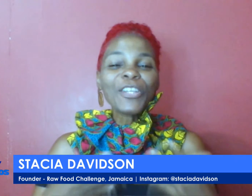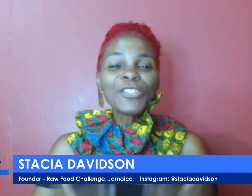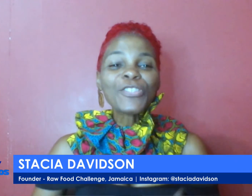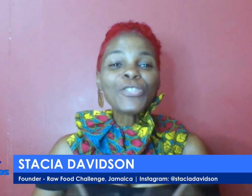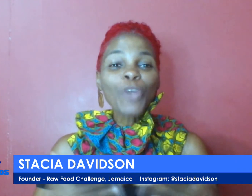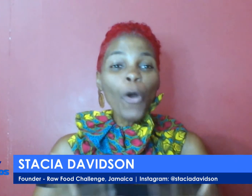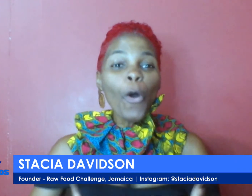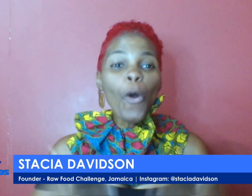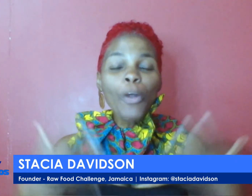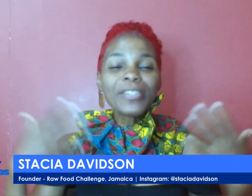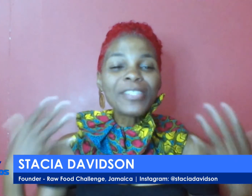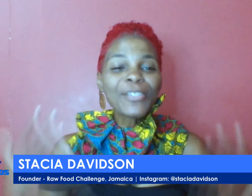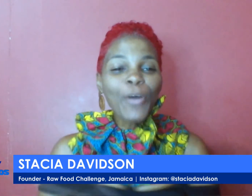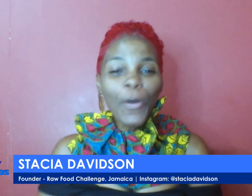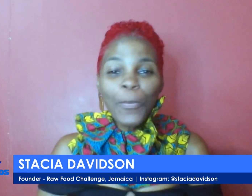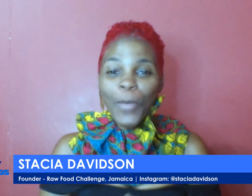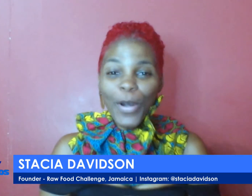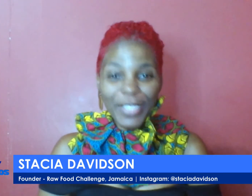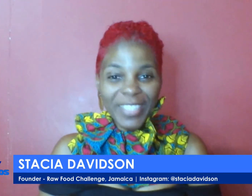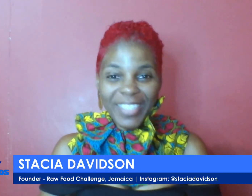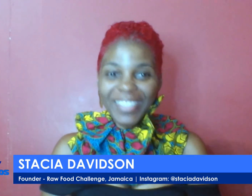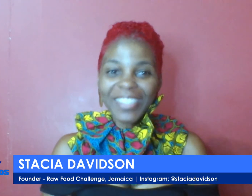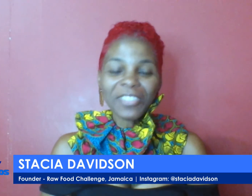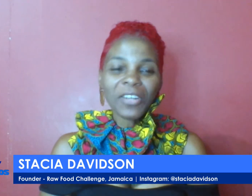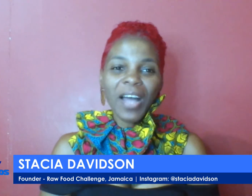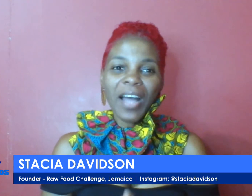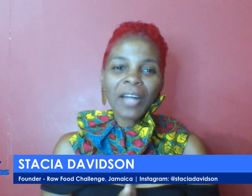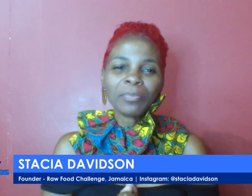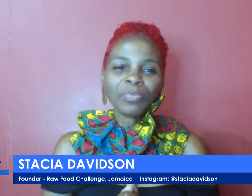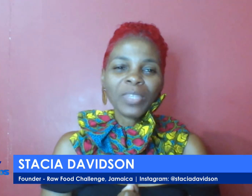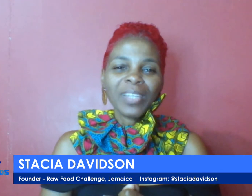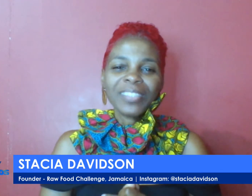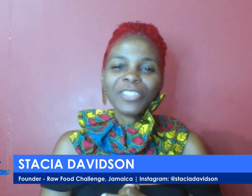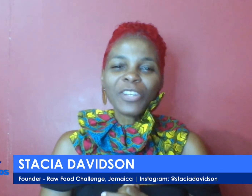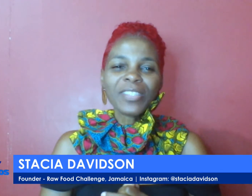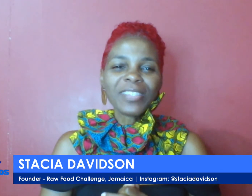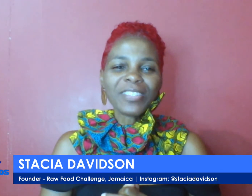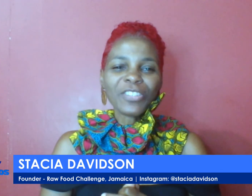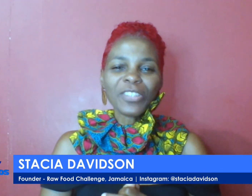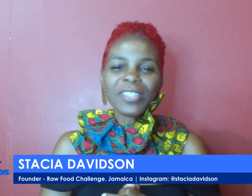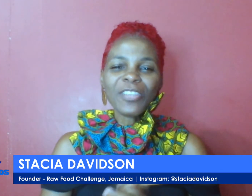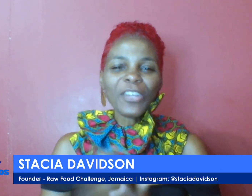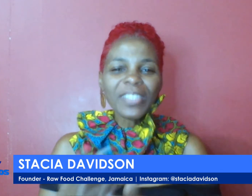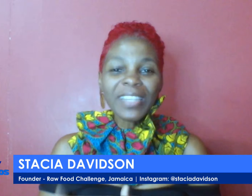I learned so much, you know,